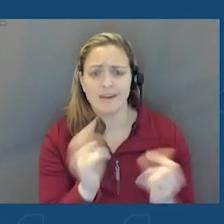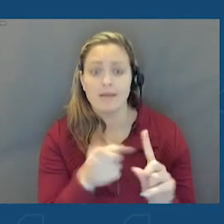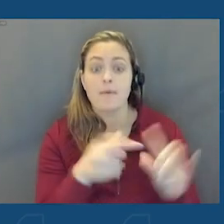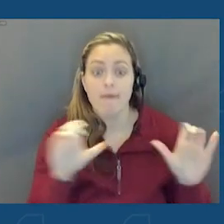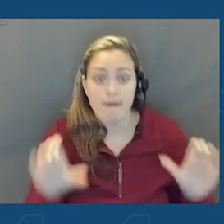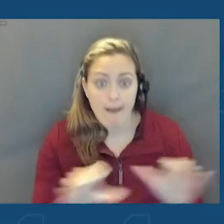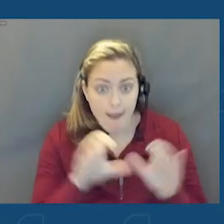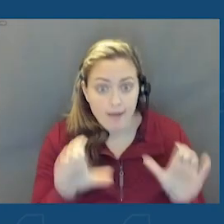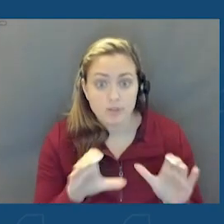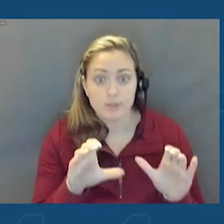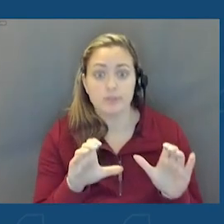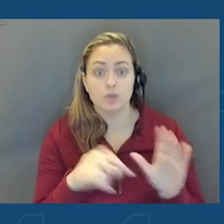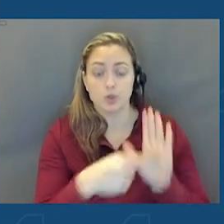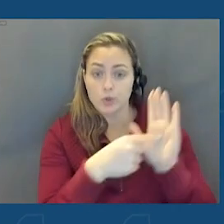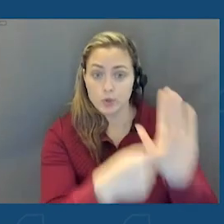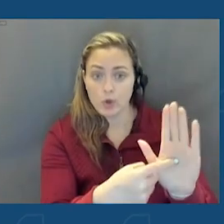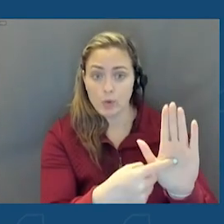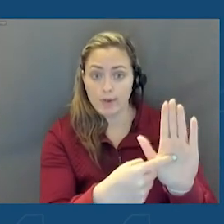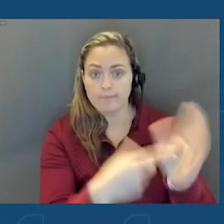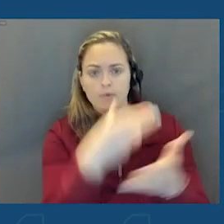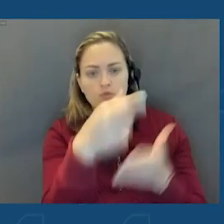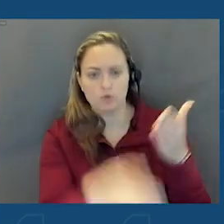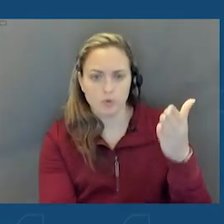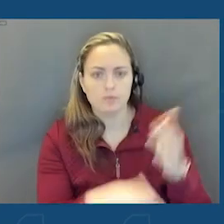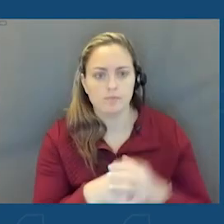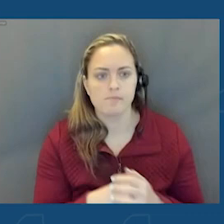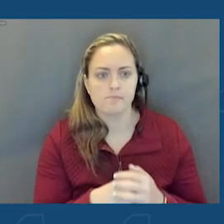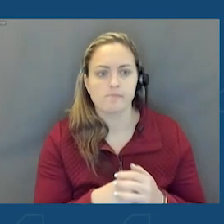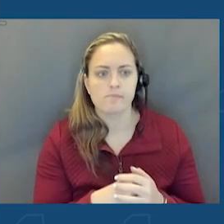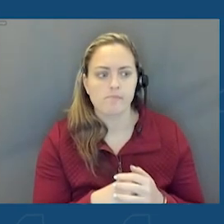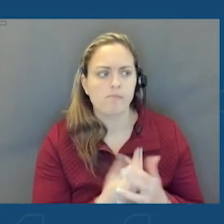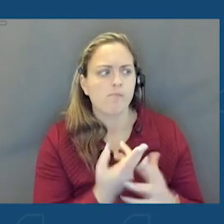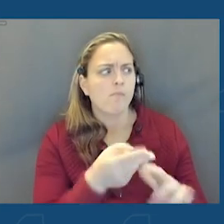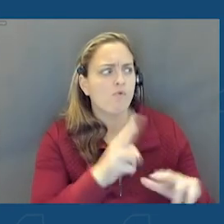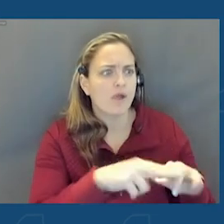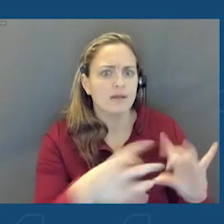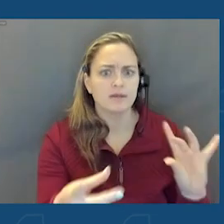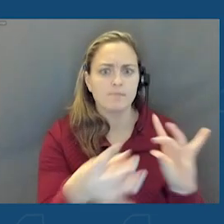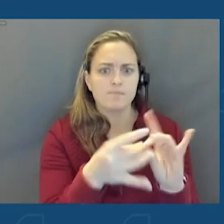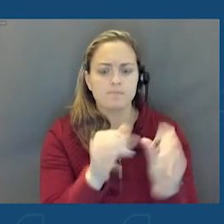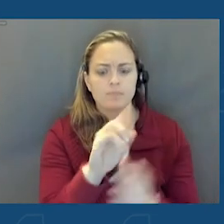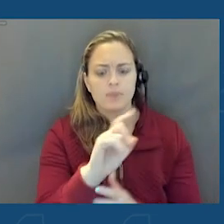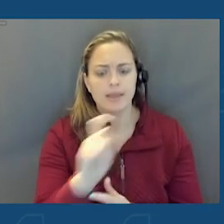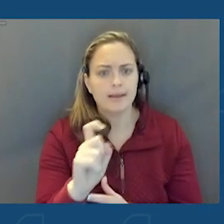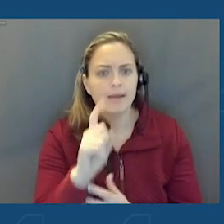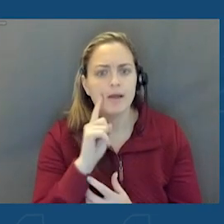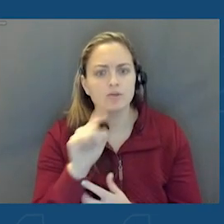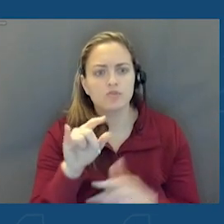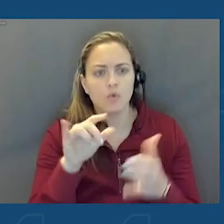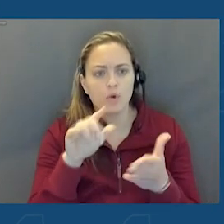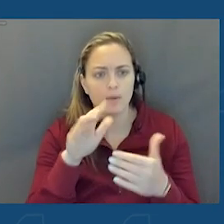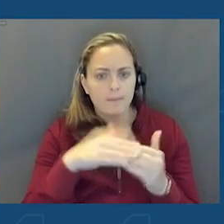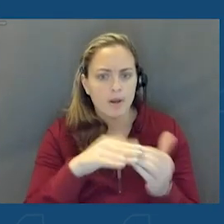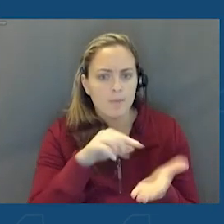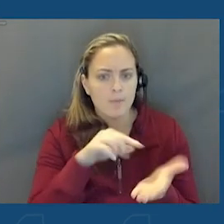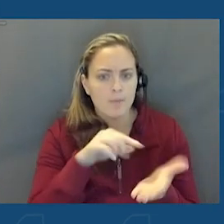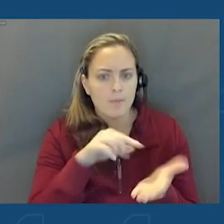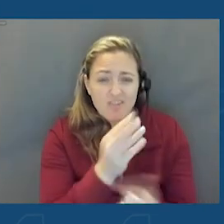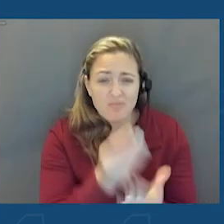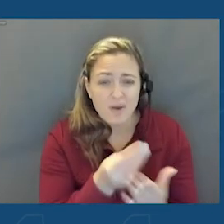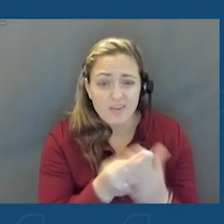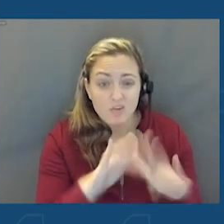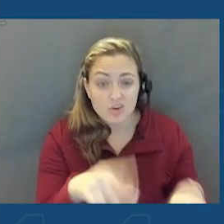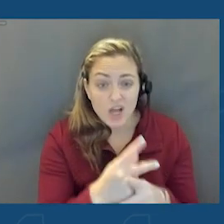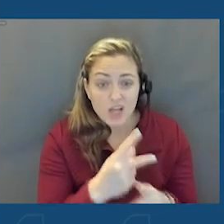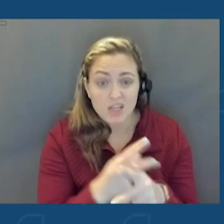deeds and actions, and results. Raising and indexing the minimum wage, having record amount of money for child care in this state so we can take care